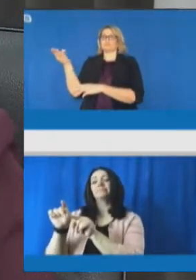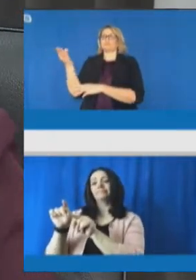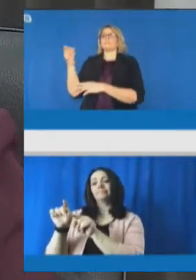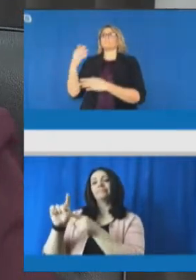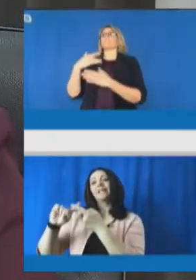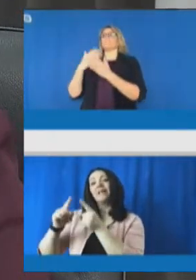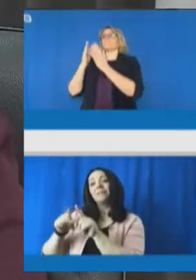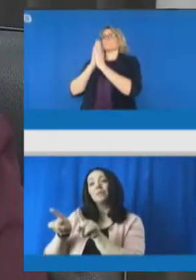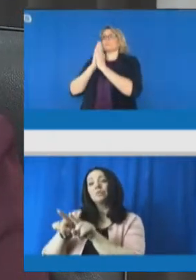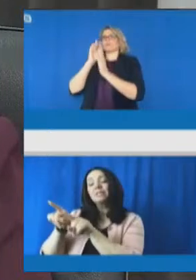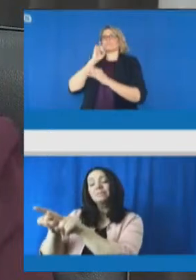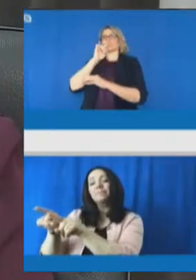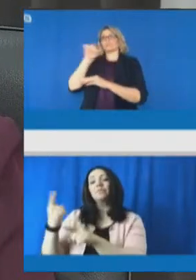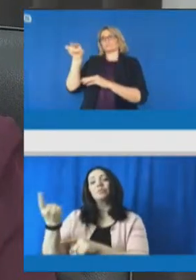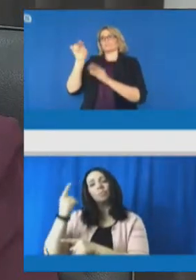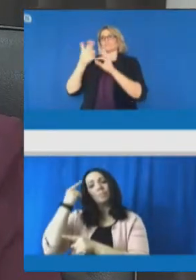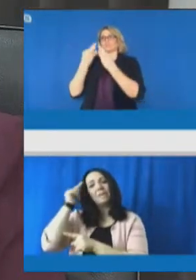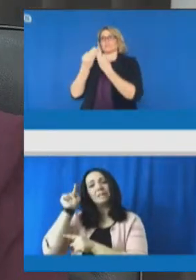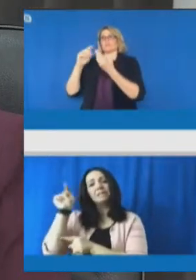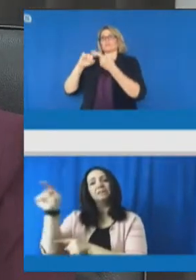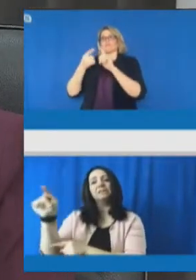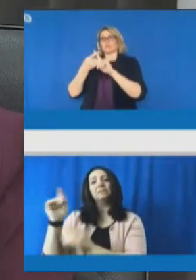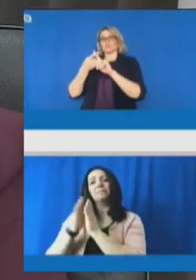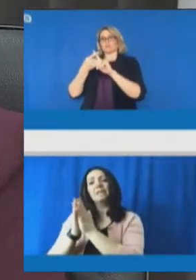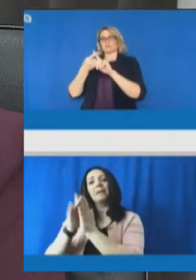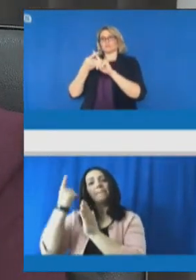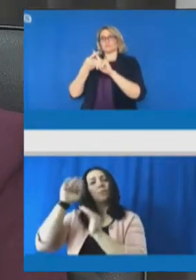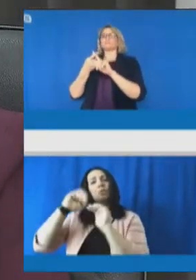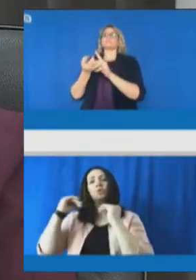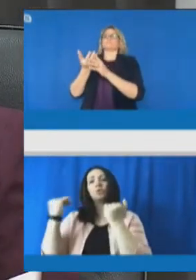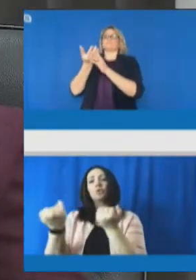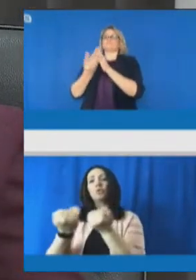medical complications, including COVID-19.